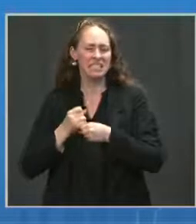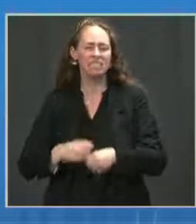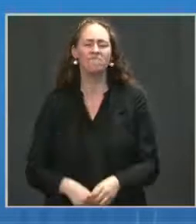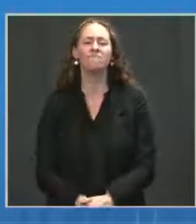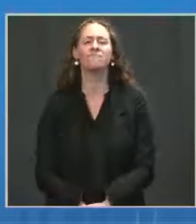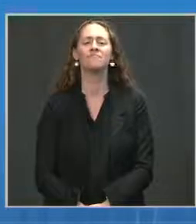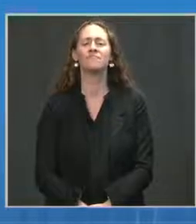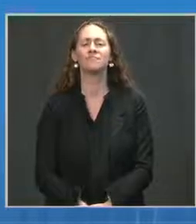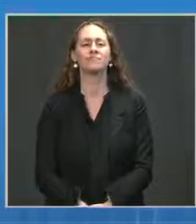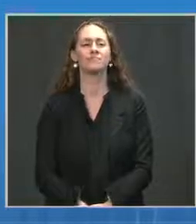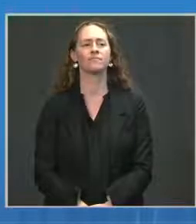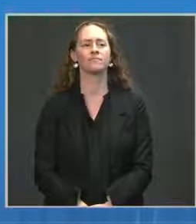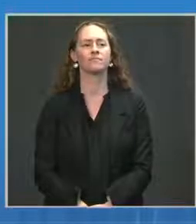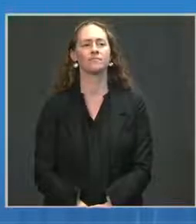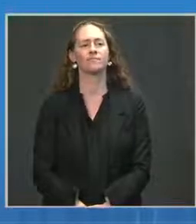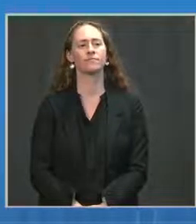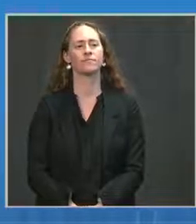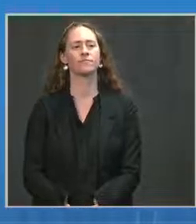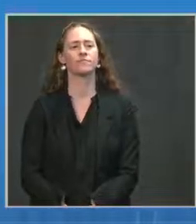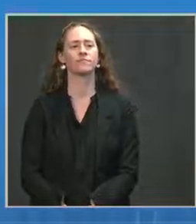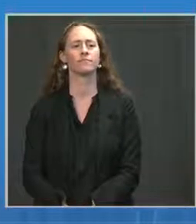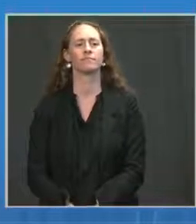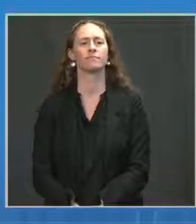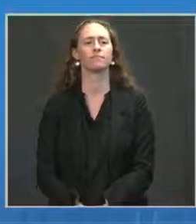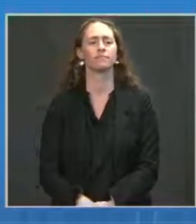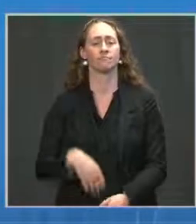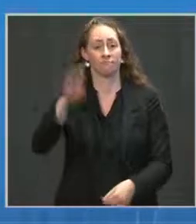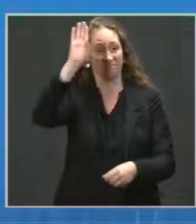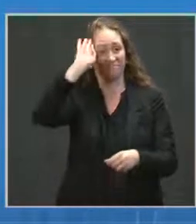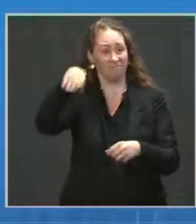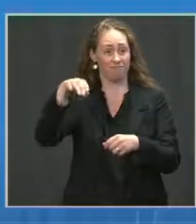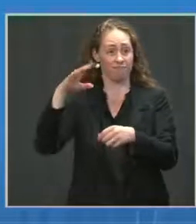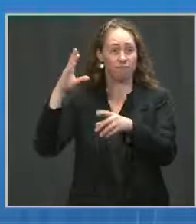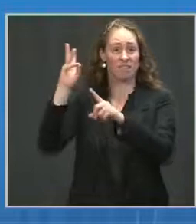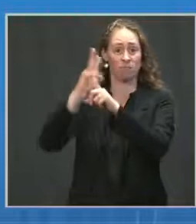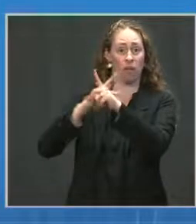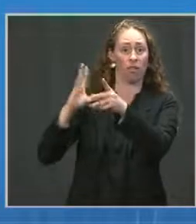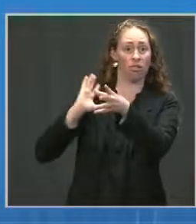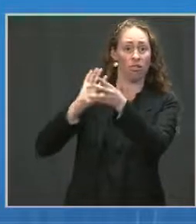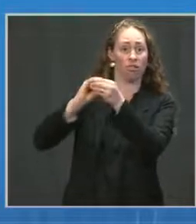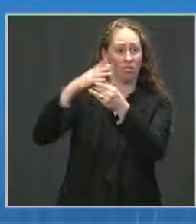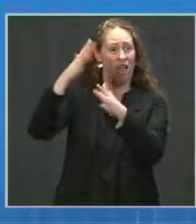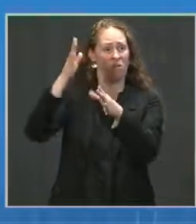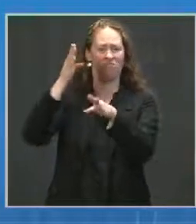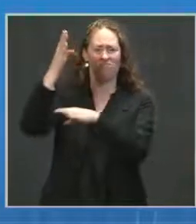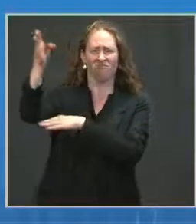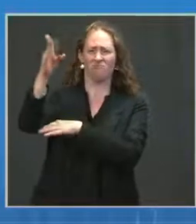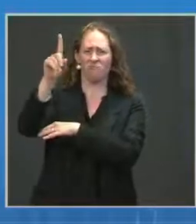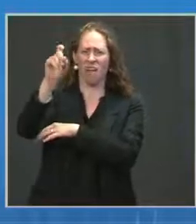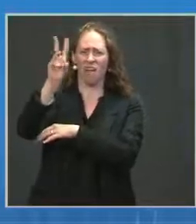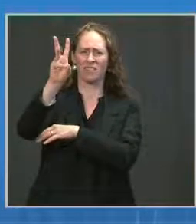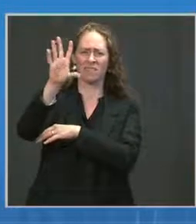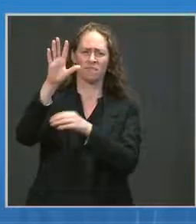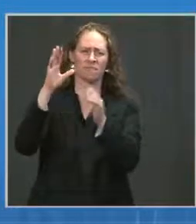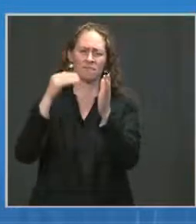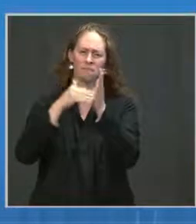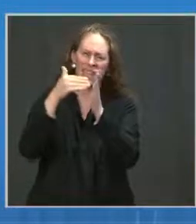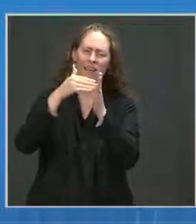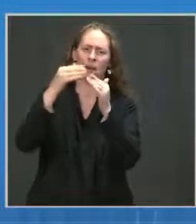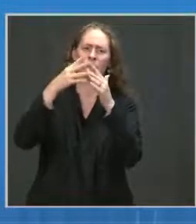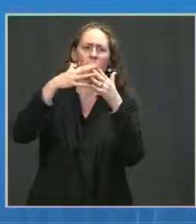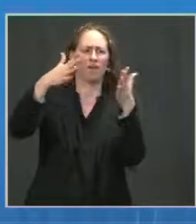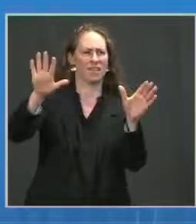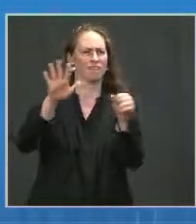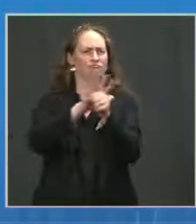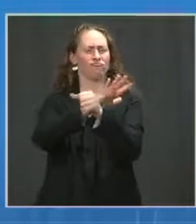And in just 6 months, we've already gotten 165 million Americans fully vaccinated, including 80% of